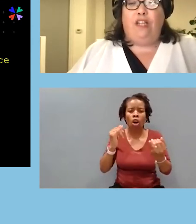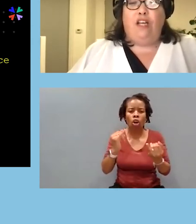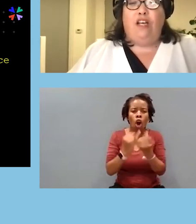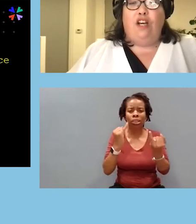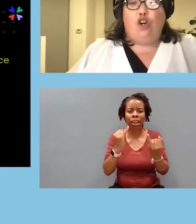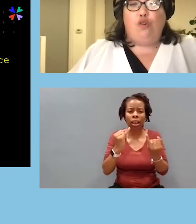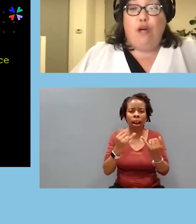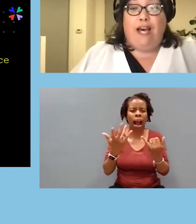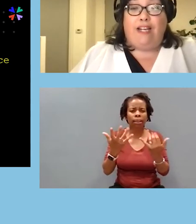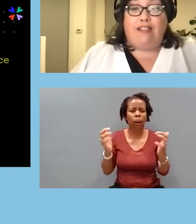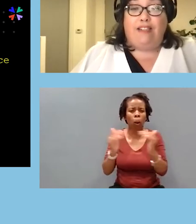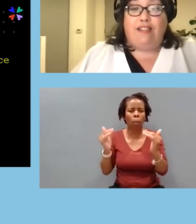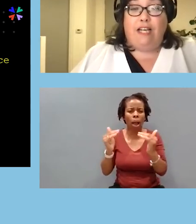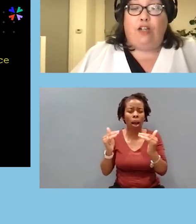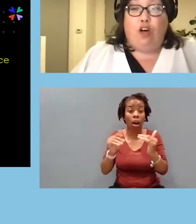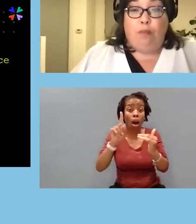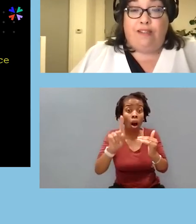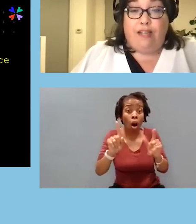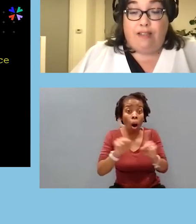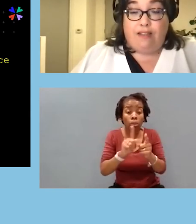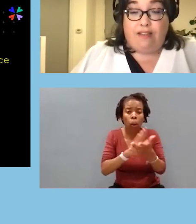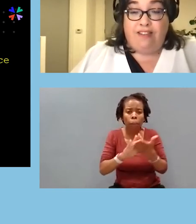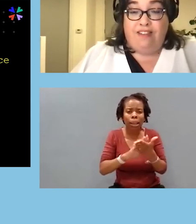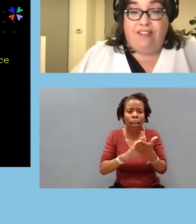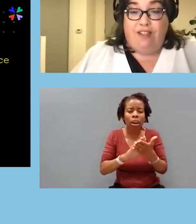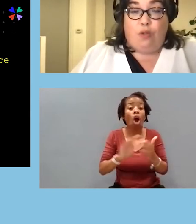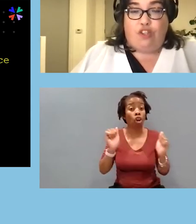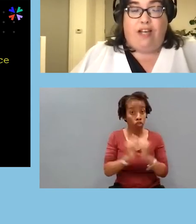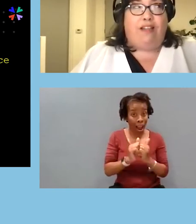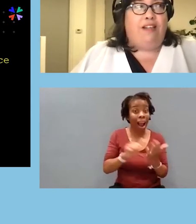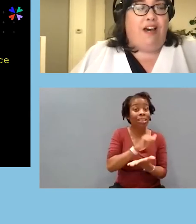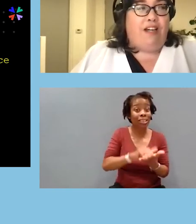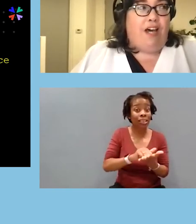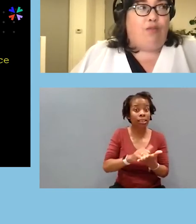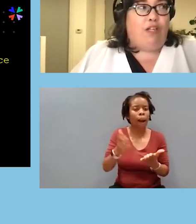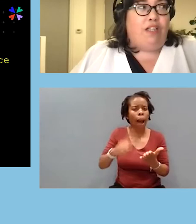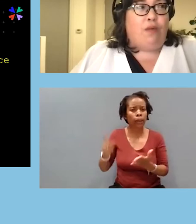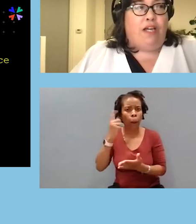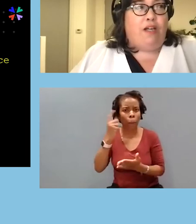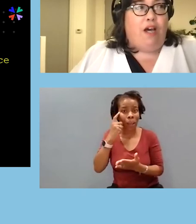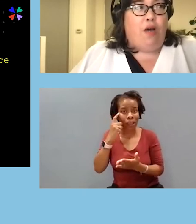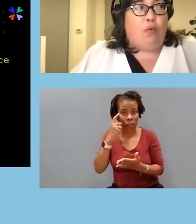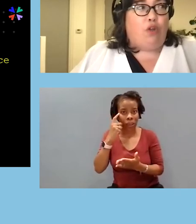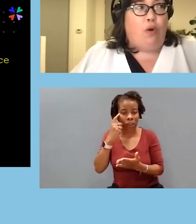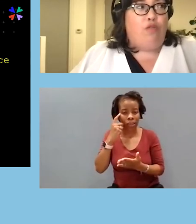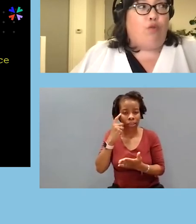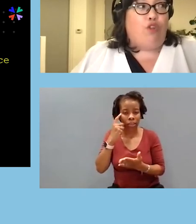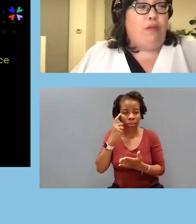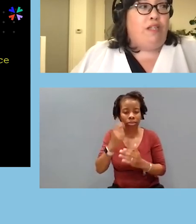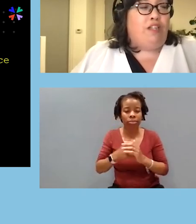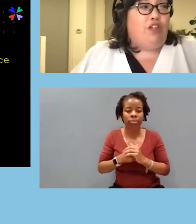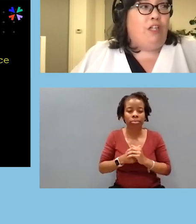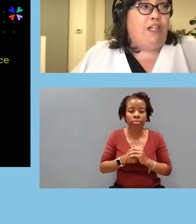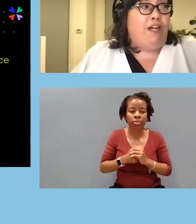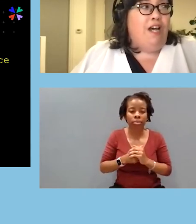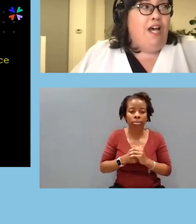mean correct and common sense, which I think I really, when I was going